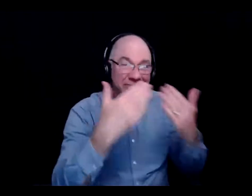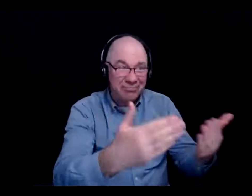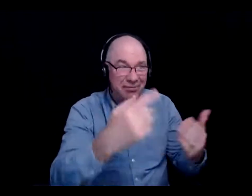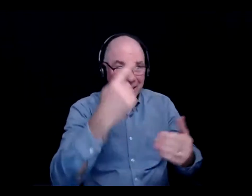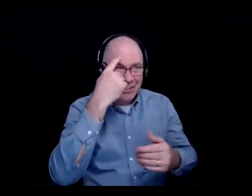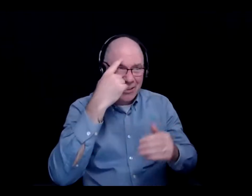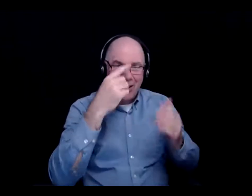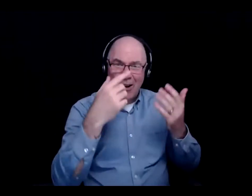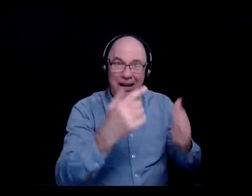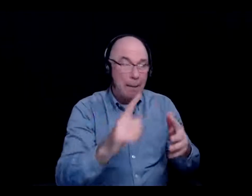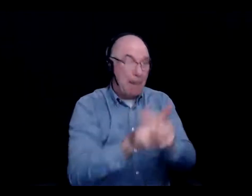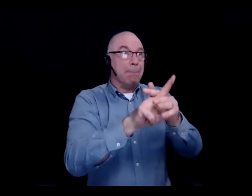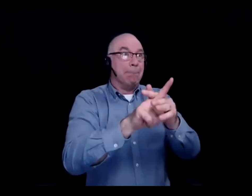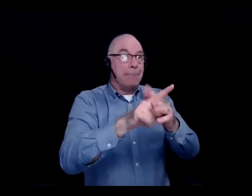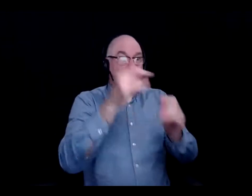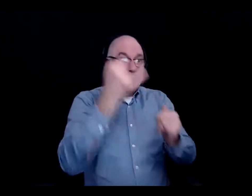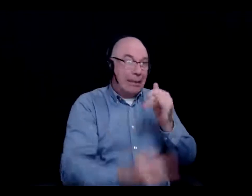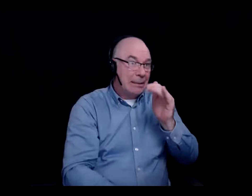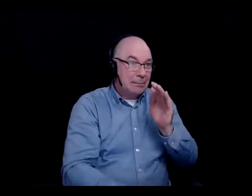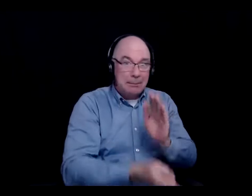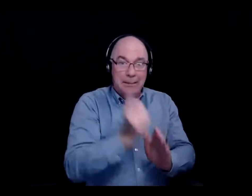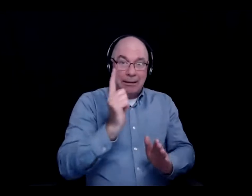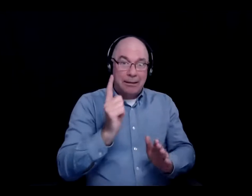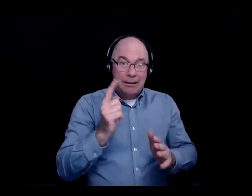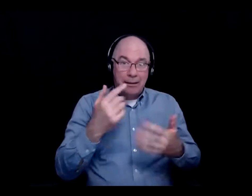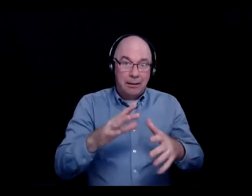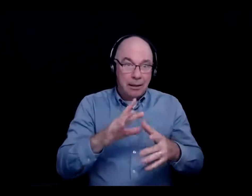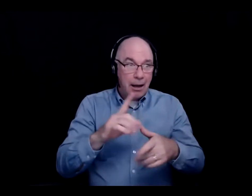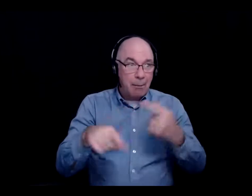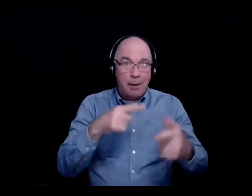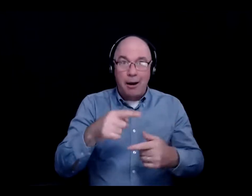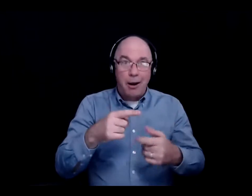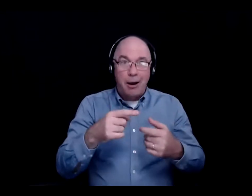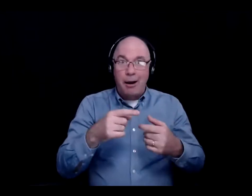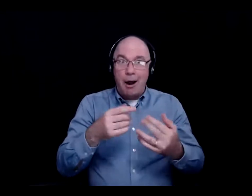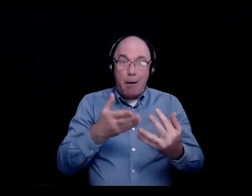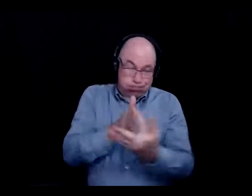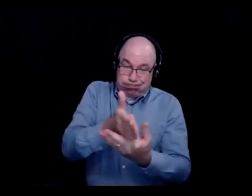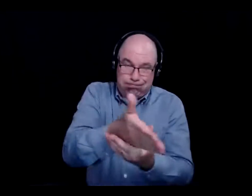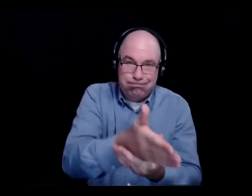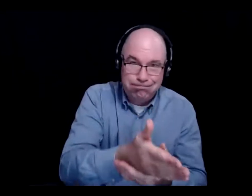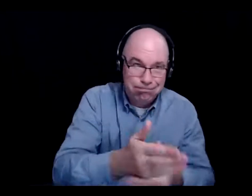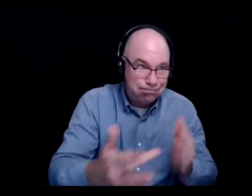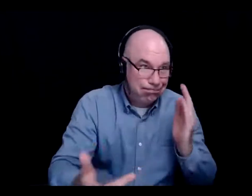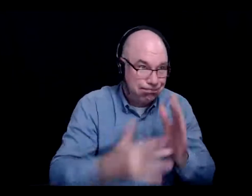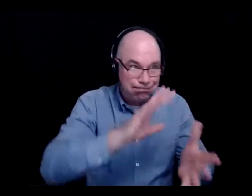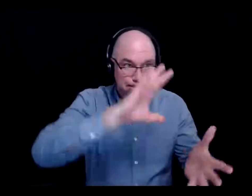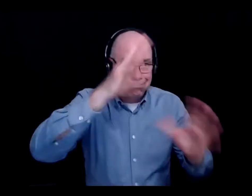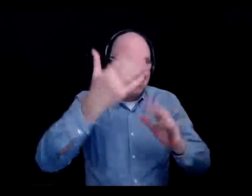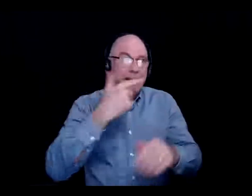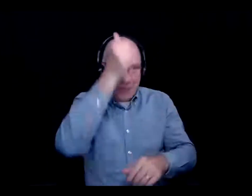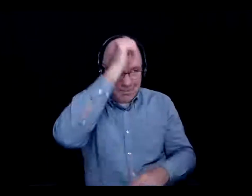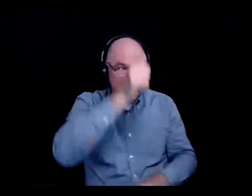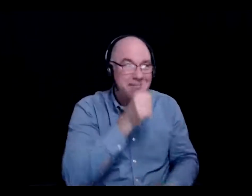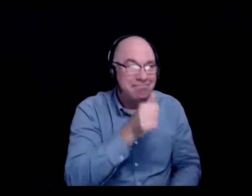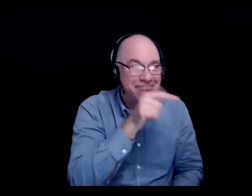so much for popping in last minute and like talk about trial by fire and all of our different terminology. Thank you for your patience.